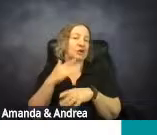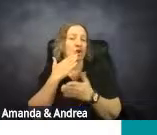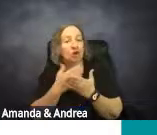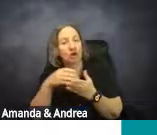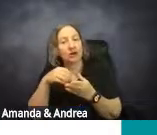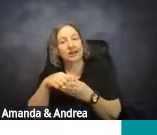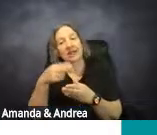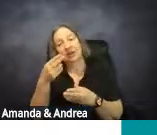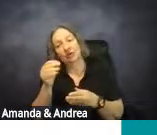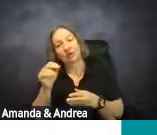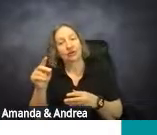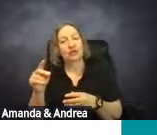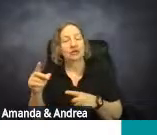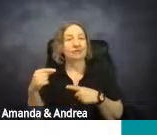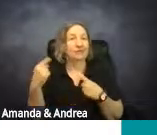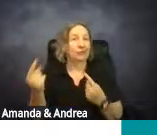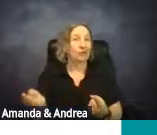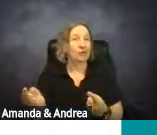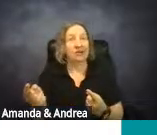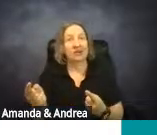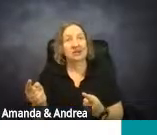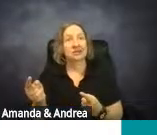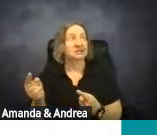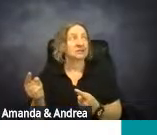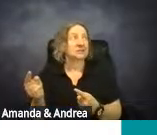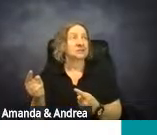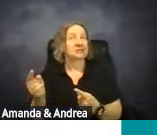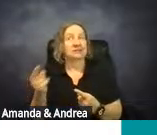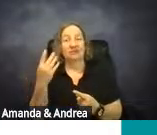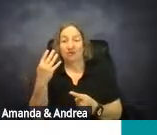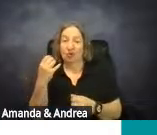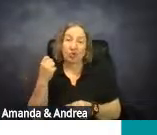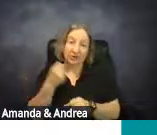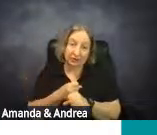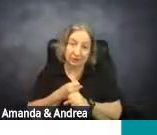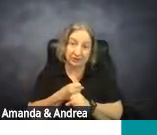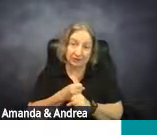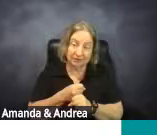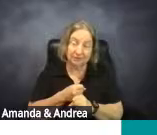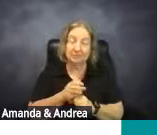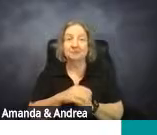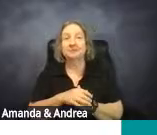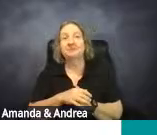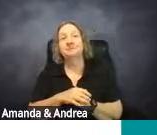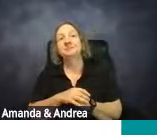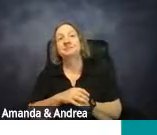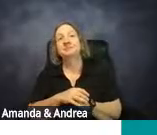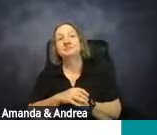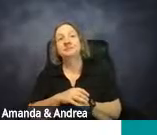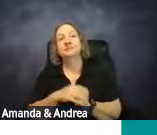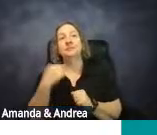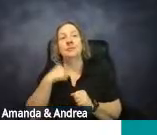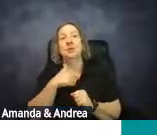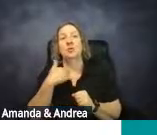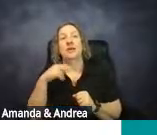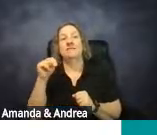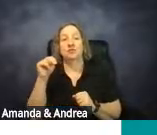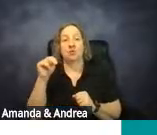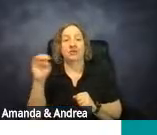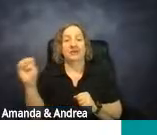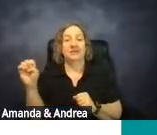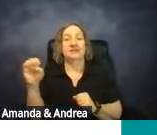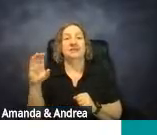I think, the past 4 years. So we have Northeast Cully